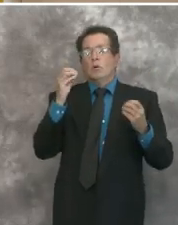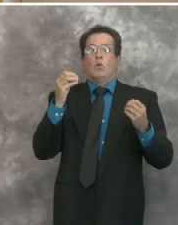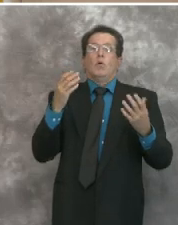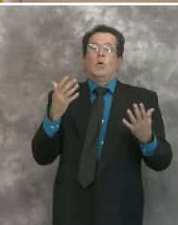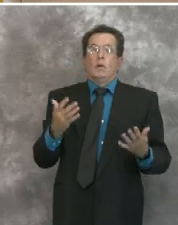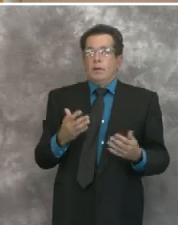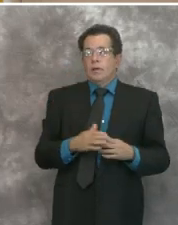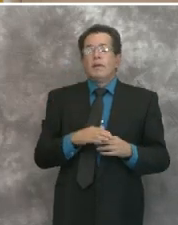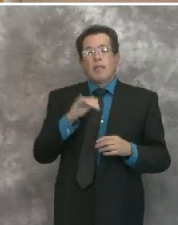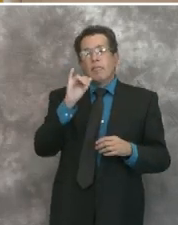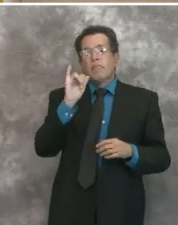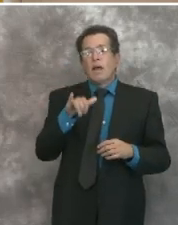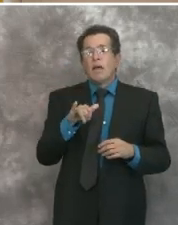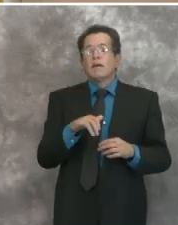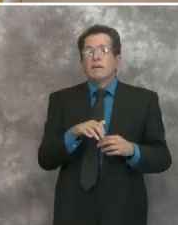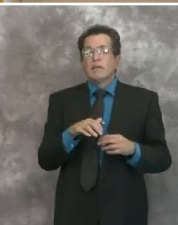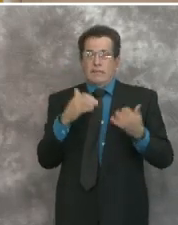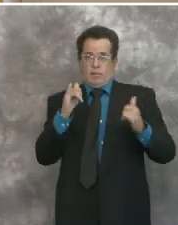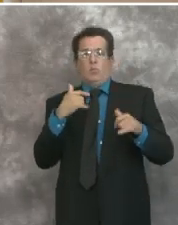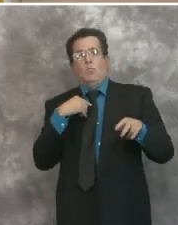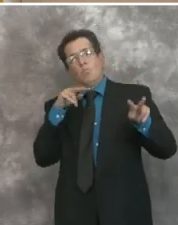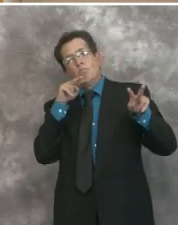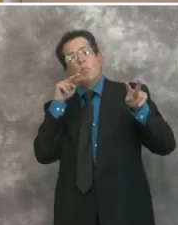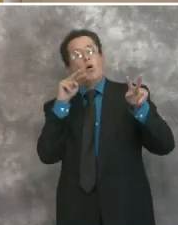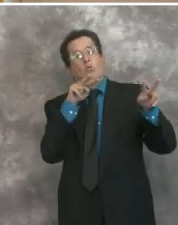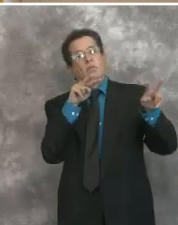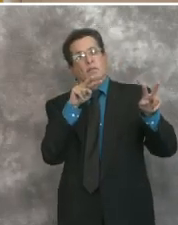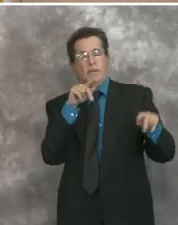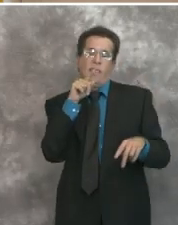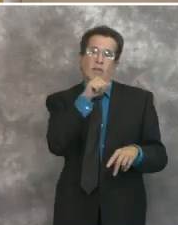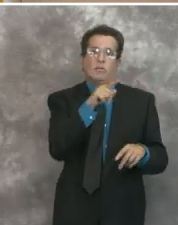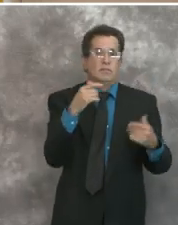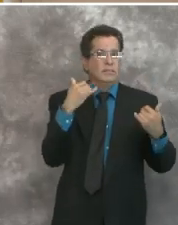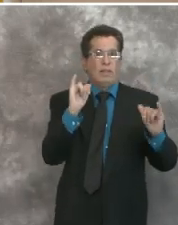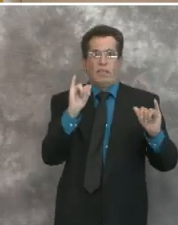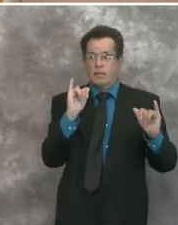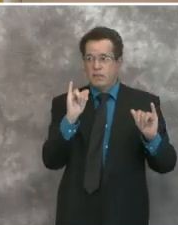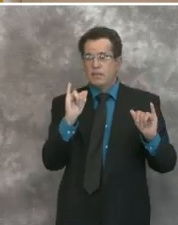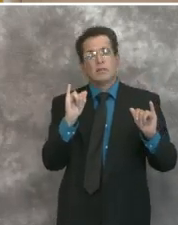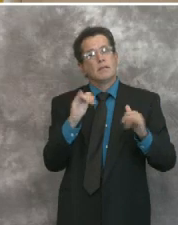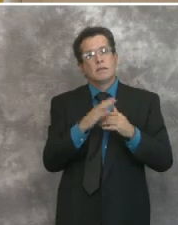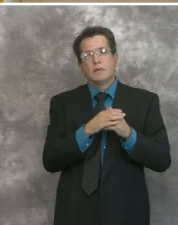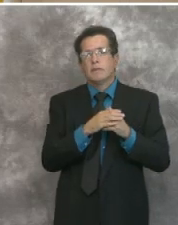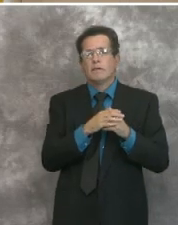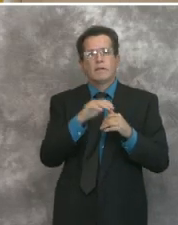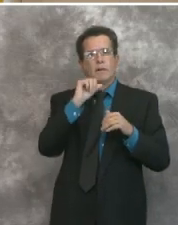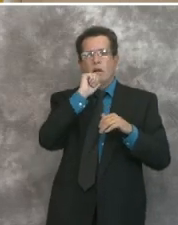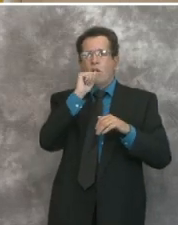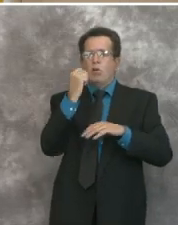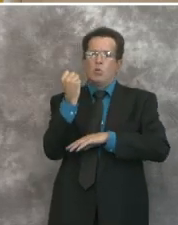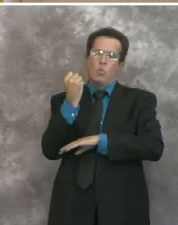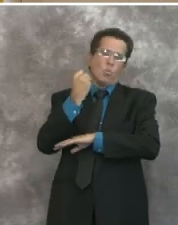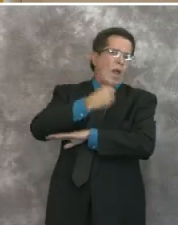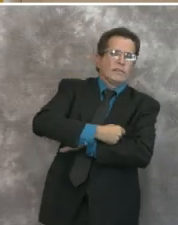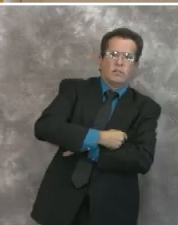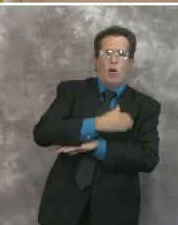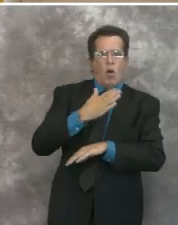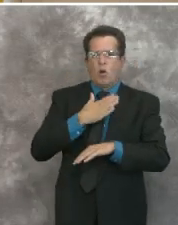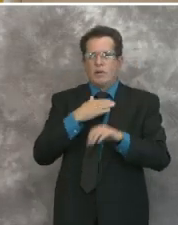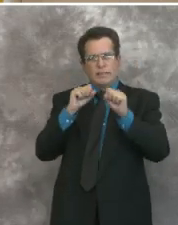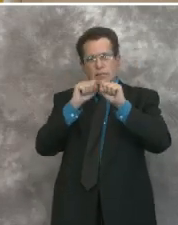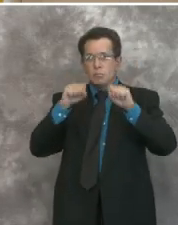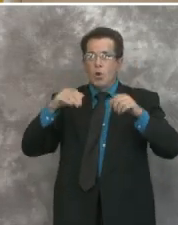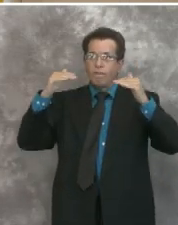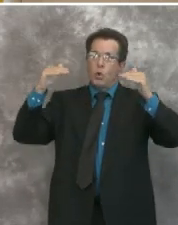that information is being monitored. It has not crashed our healthcare system. We